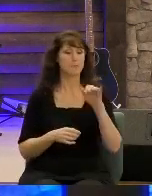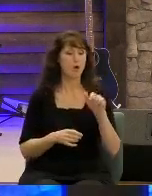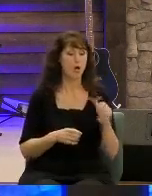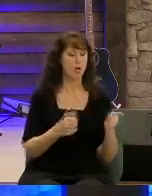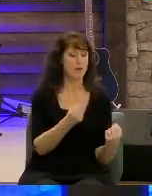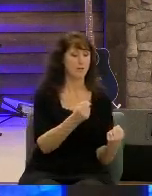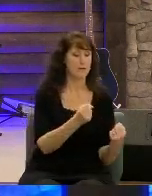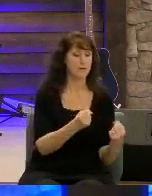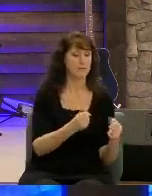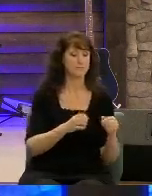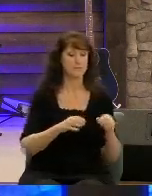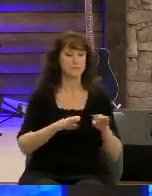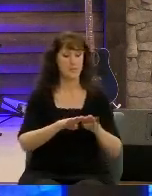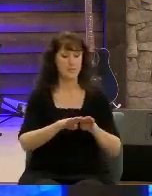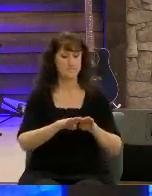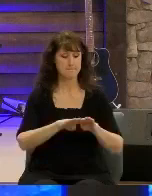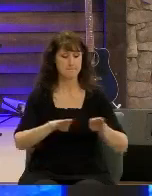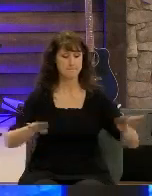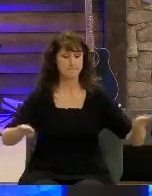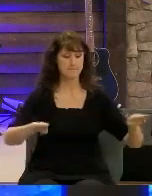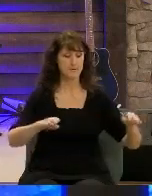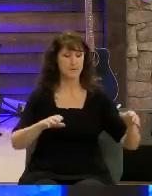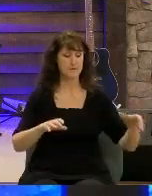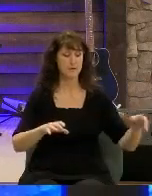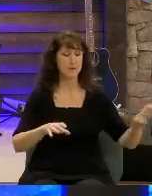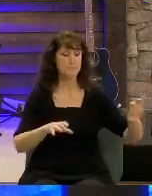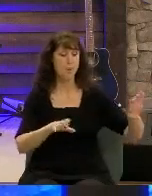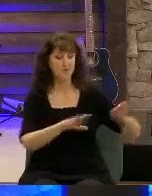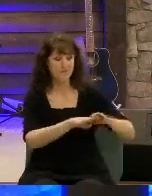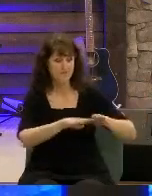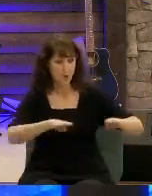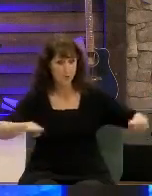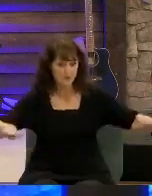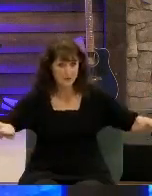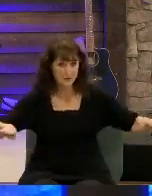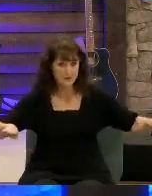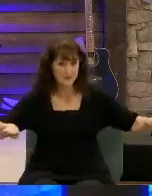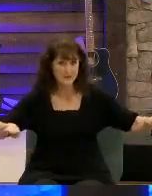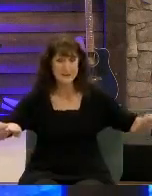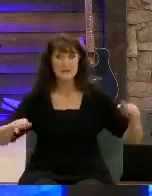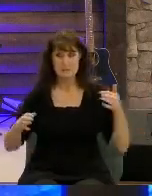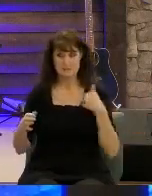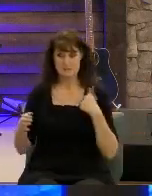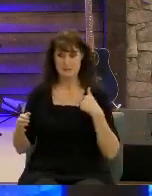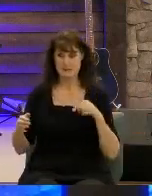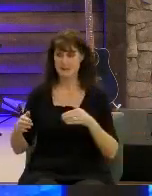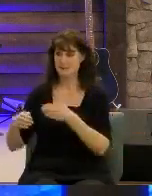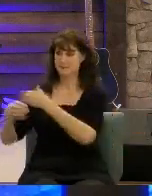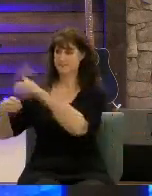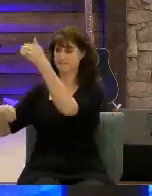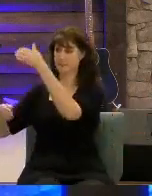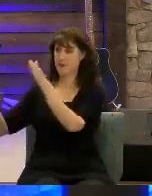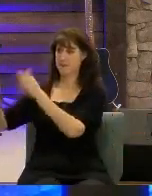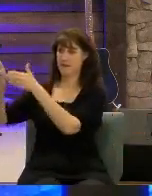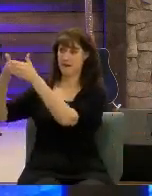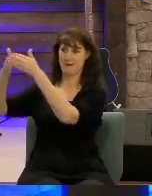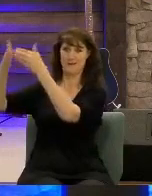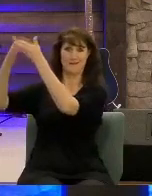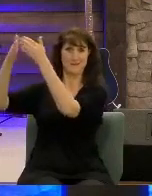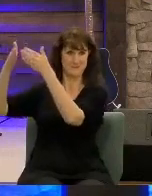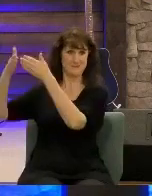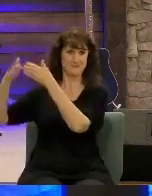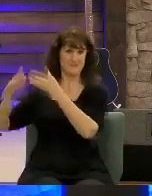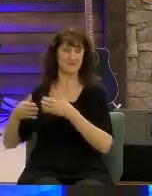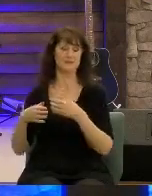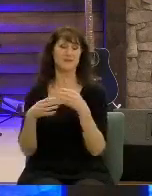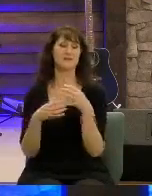right. We're building a house here in the next 7 weeks. Remember that? Remember. So the cross. I want to give you a little personal testimony of myself about